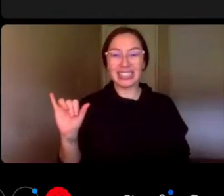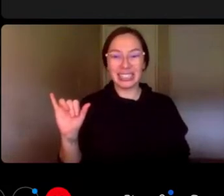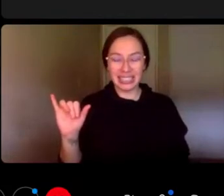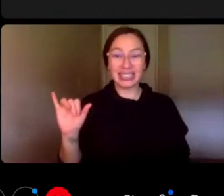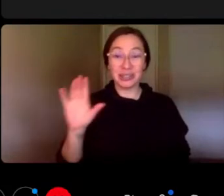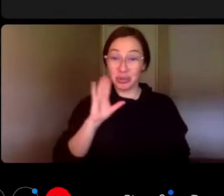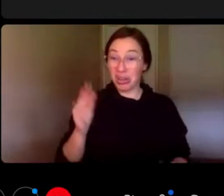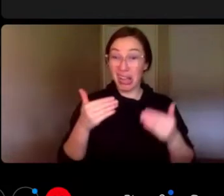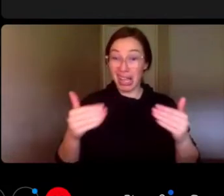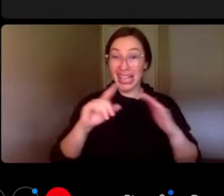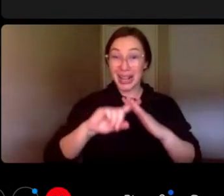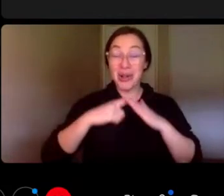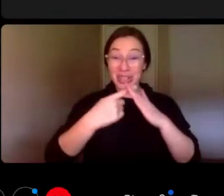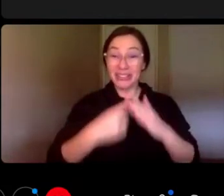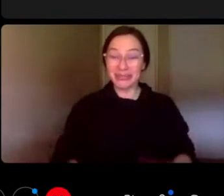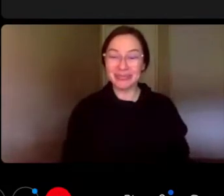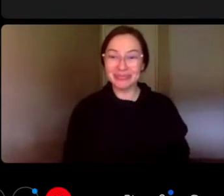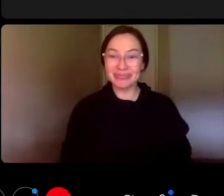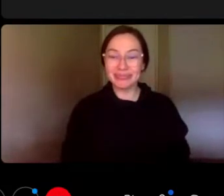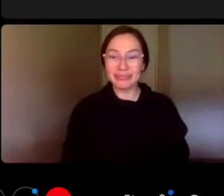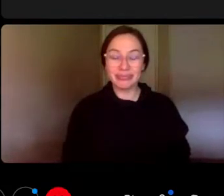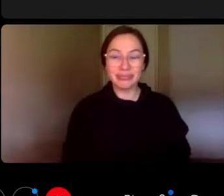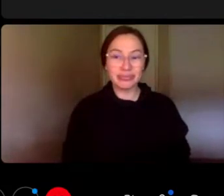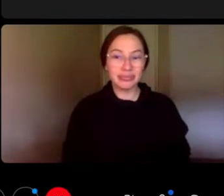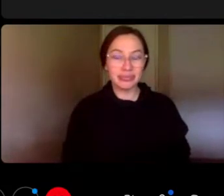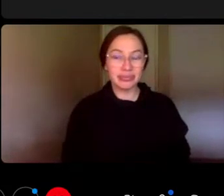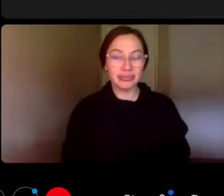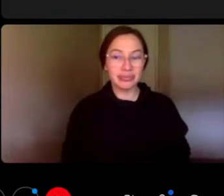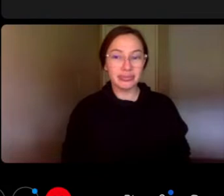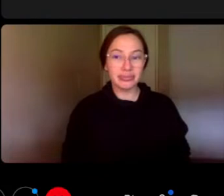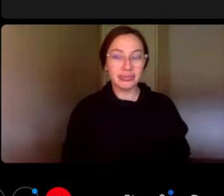he'll get it going here. Thank you.